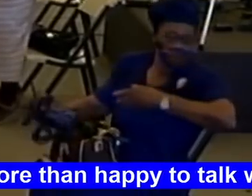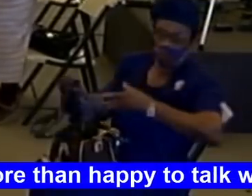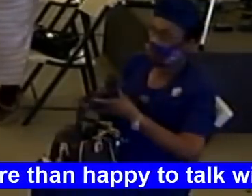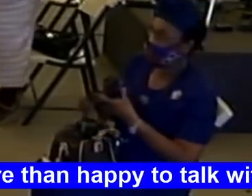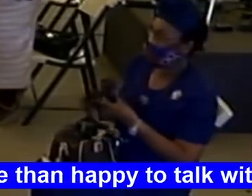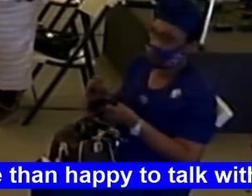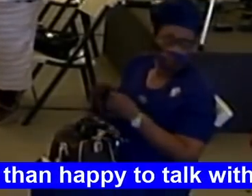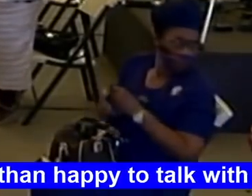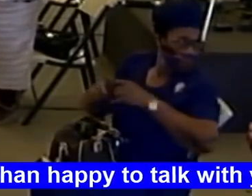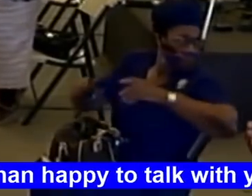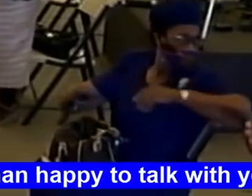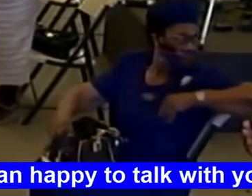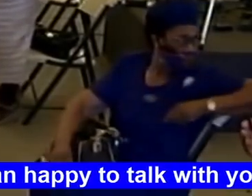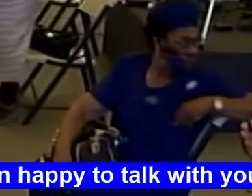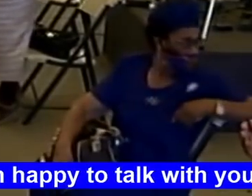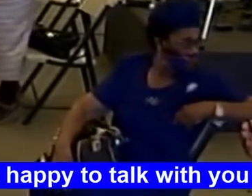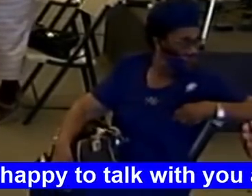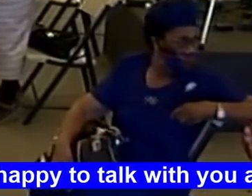Praise God. To